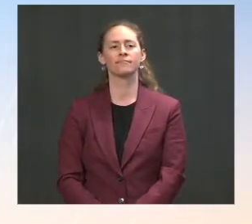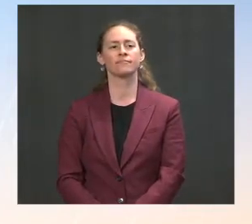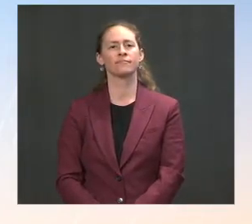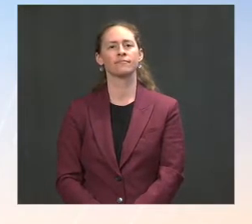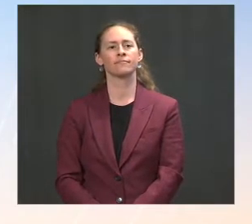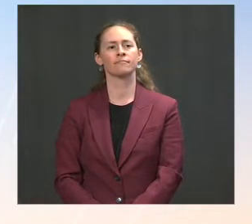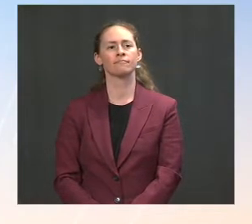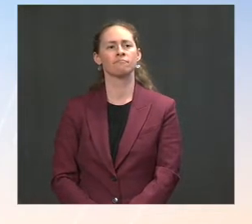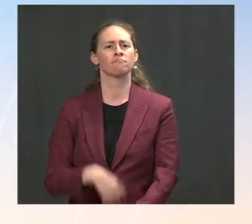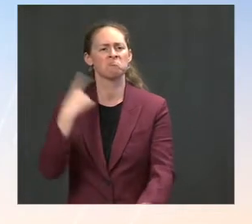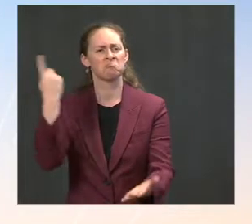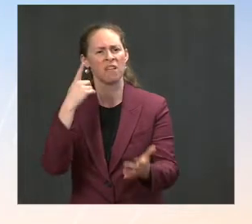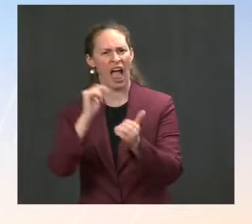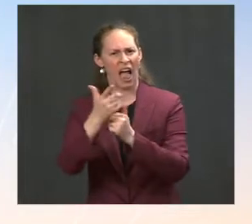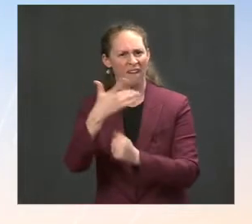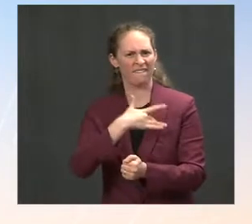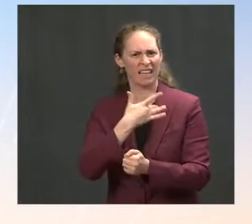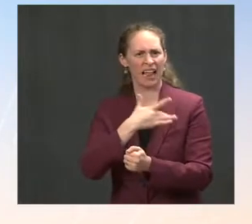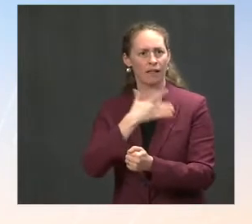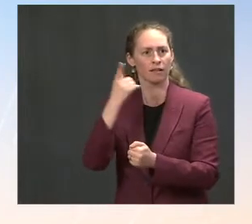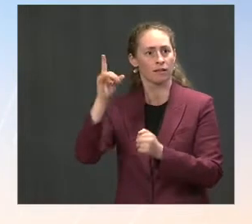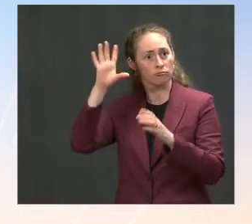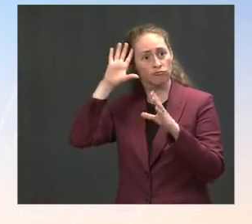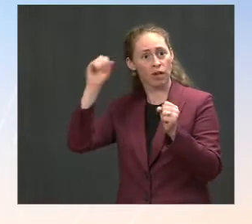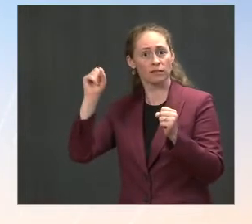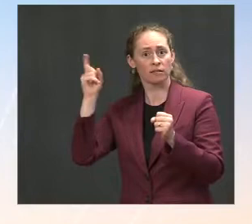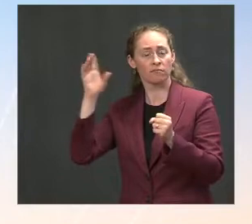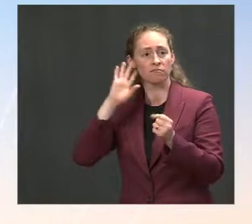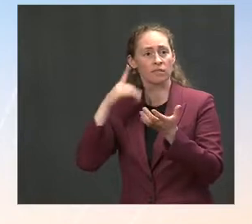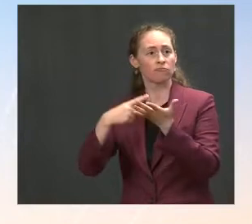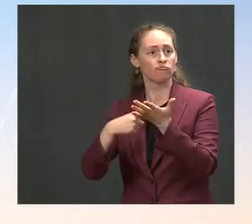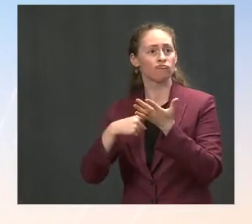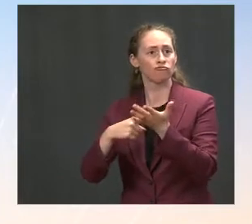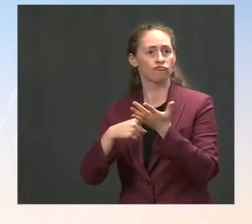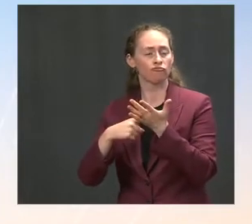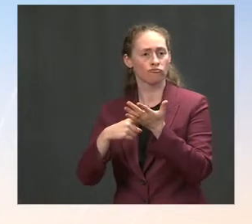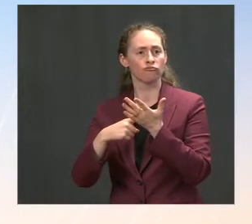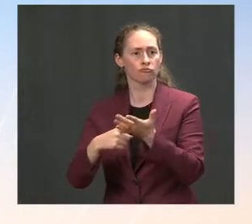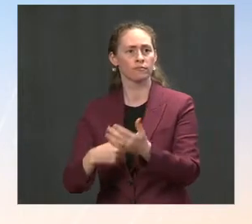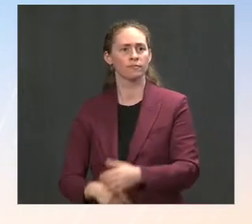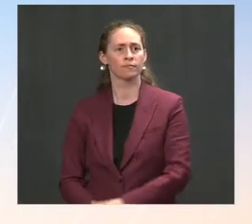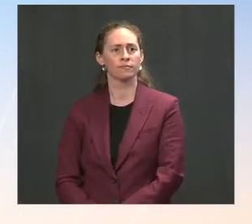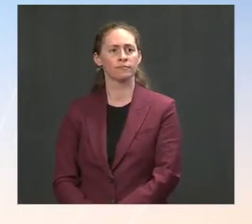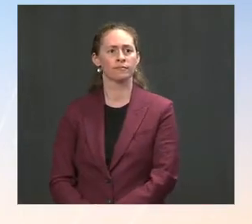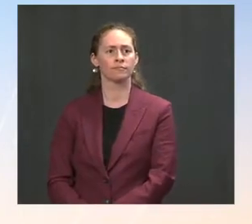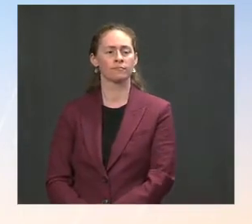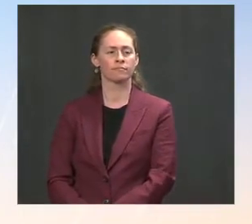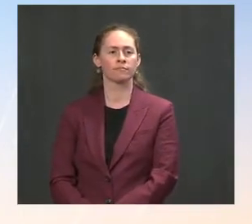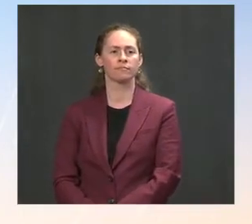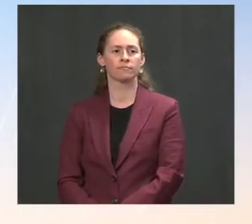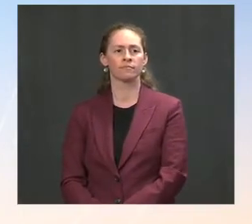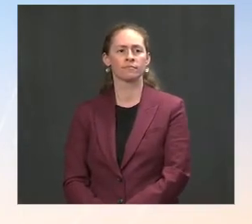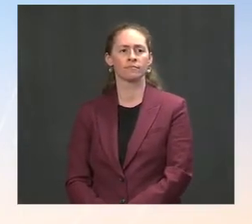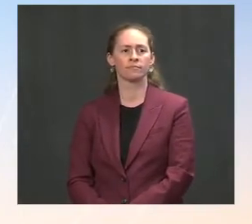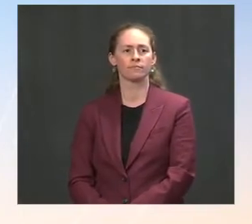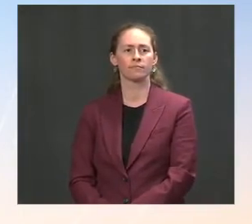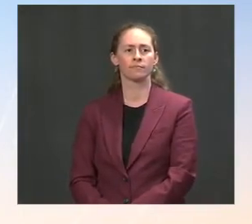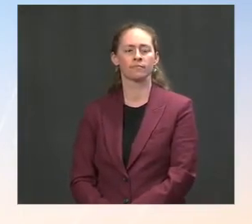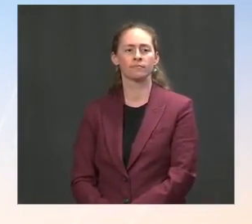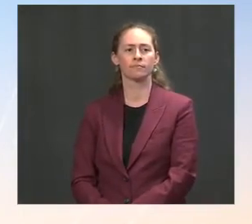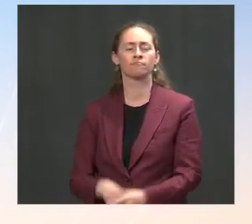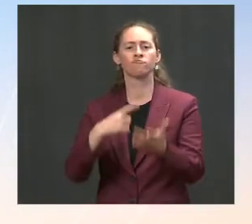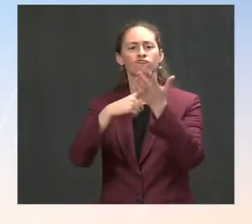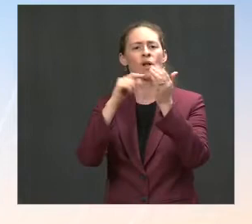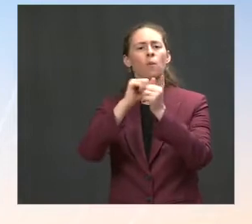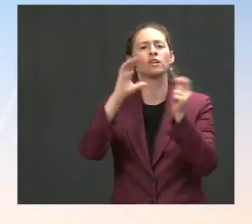they talked about that at the bilateral press conference the other week. That was raised. He has not had another follow-up conversation with her since that point in time. Why don't I